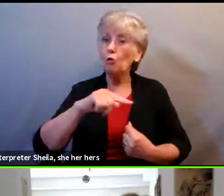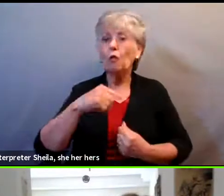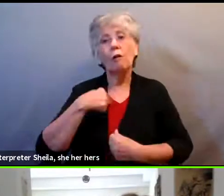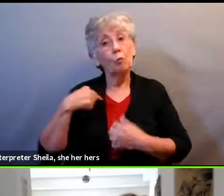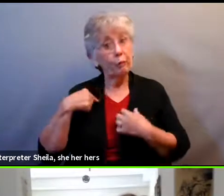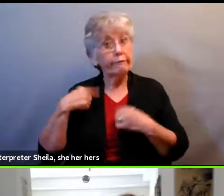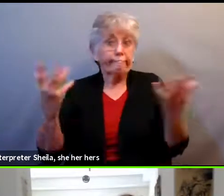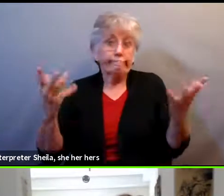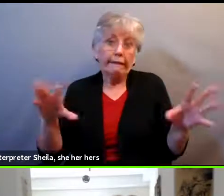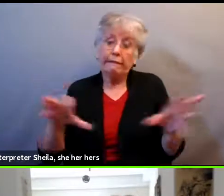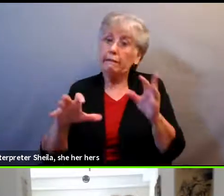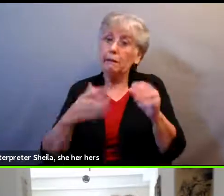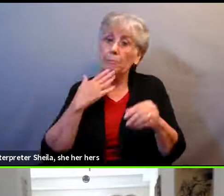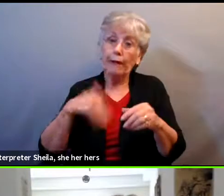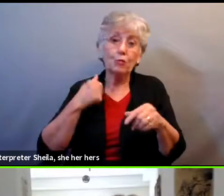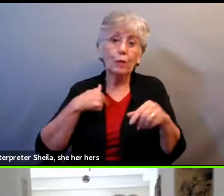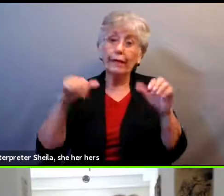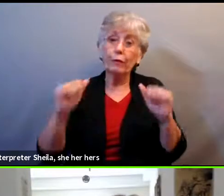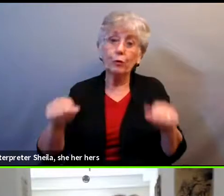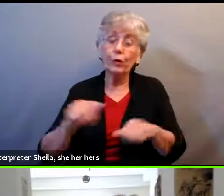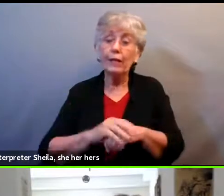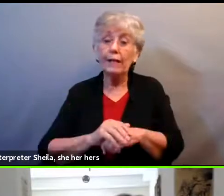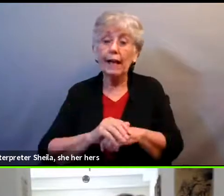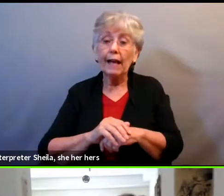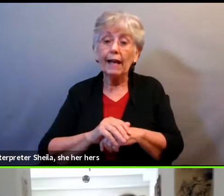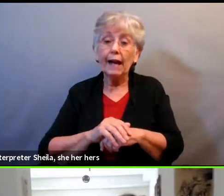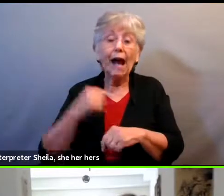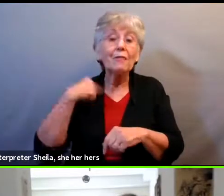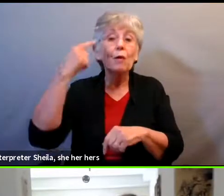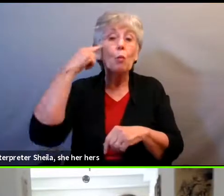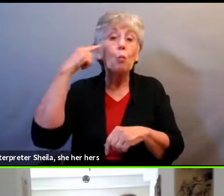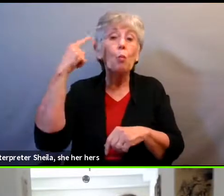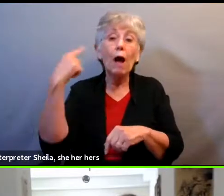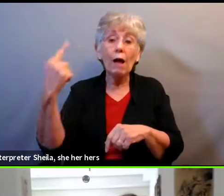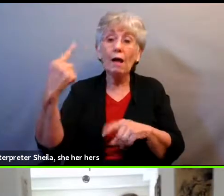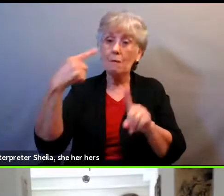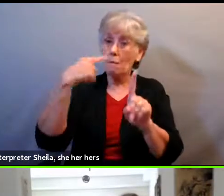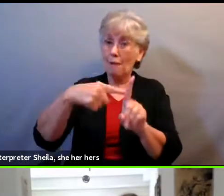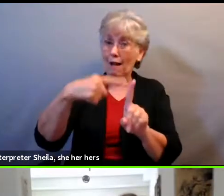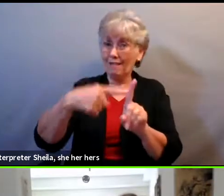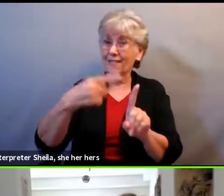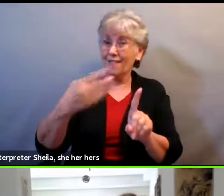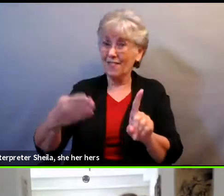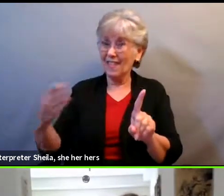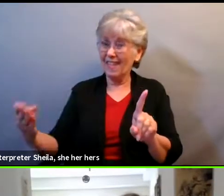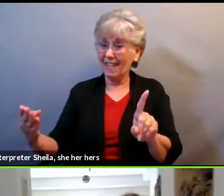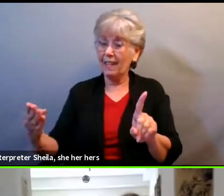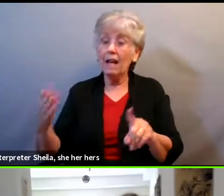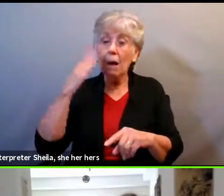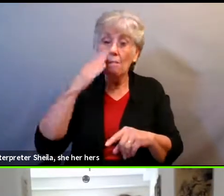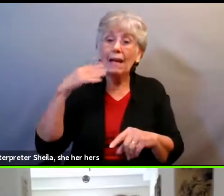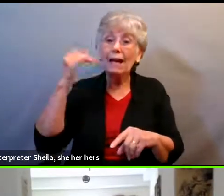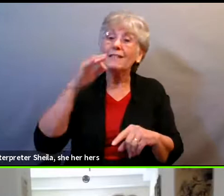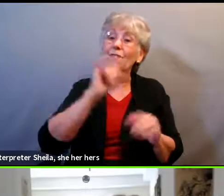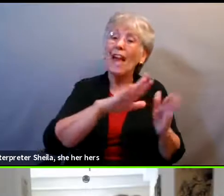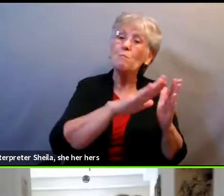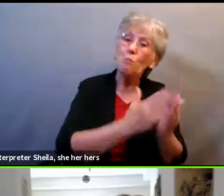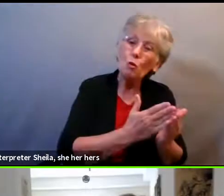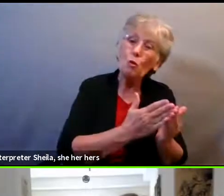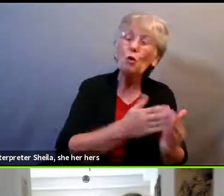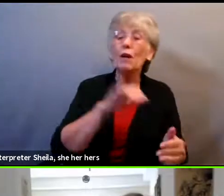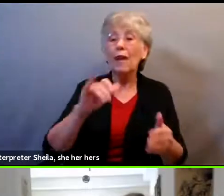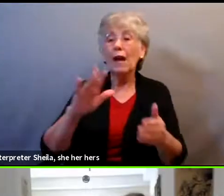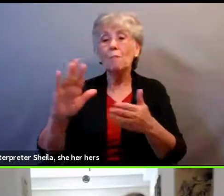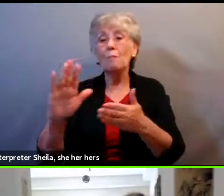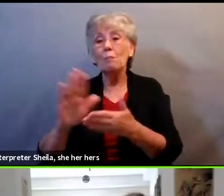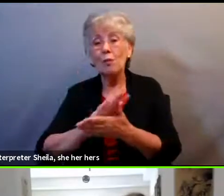we could. And I think, you know, one positive thing is because of the book and the movie, and then a young